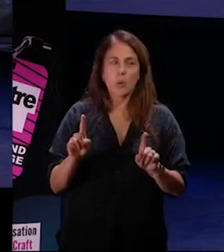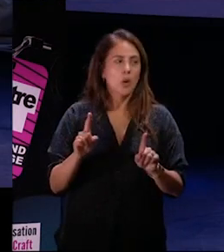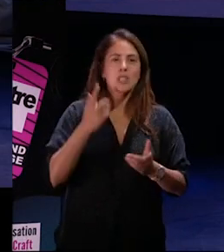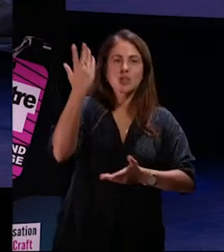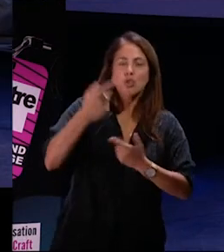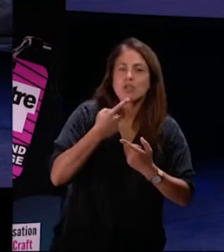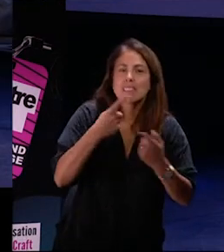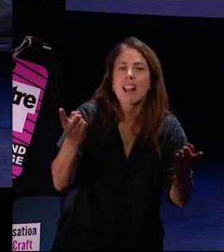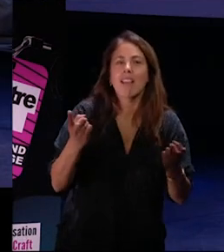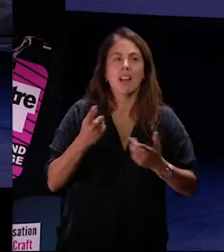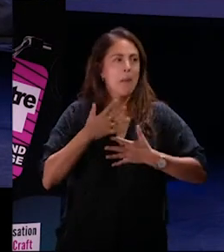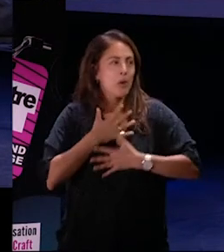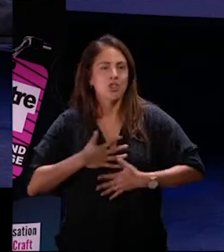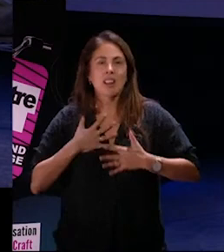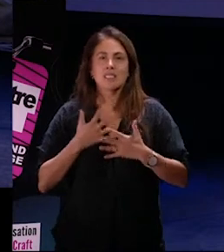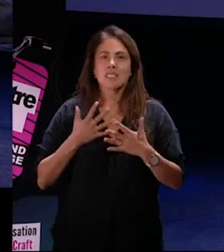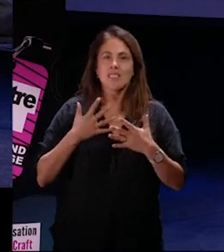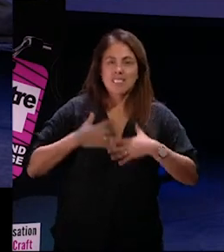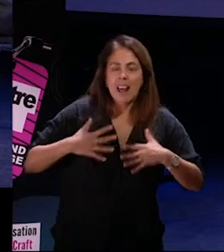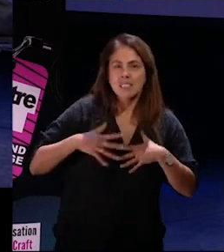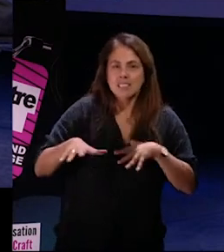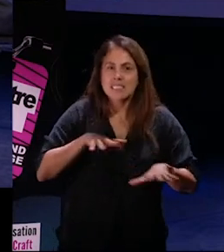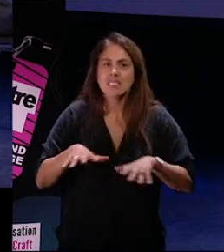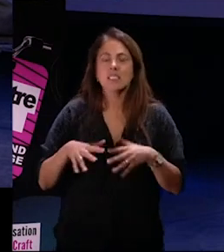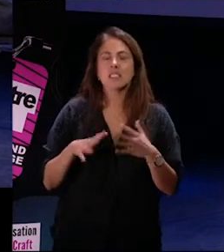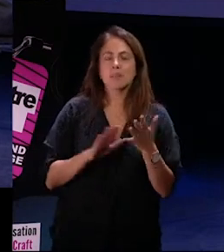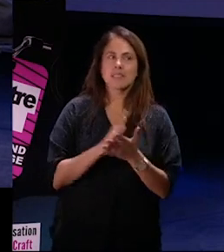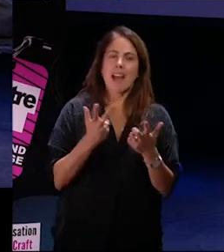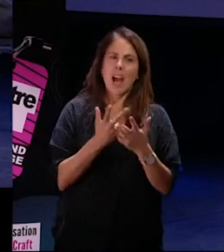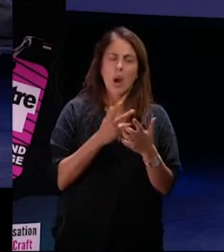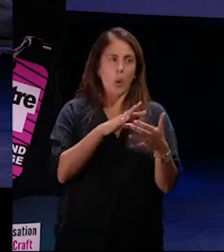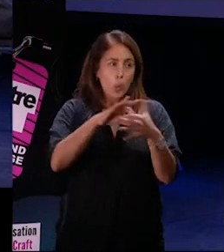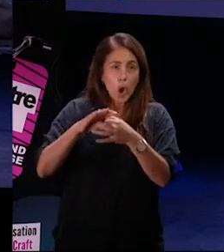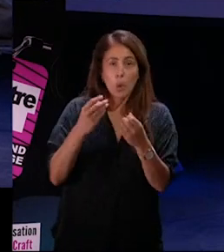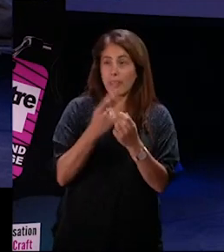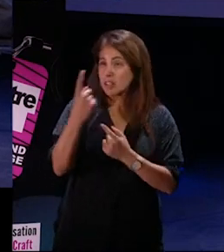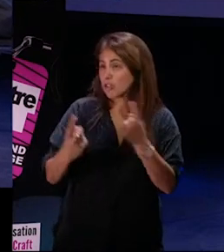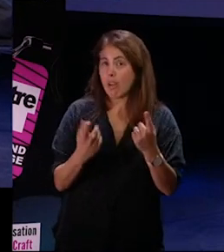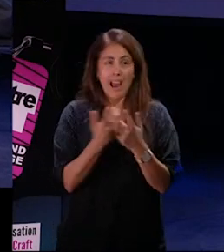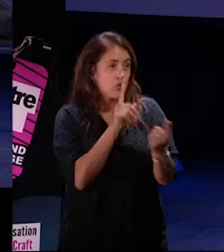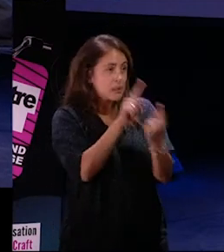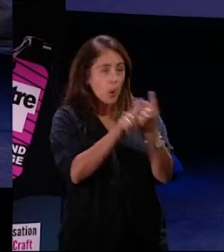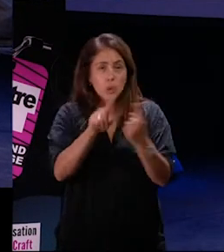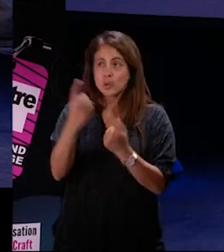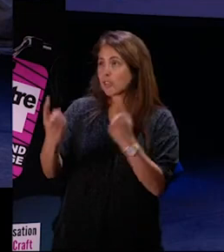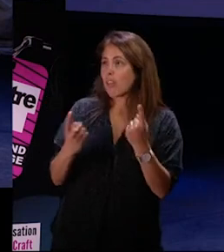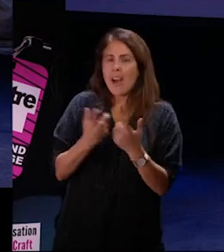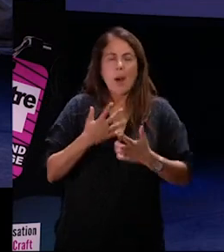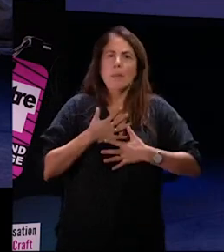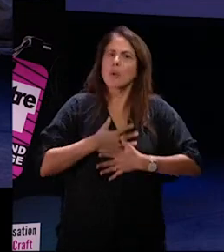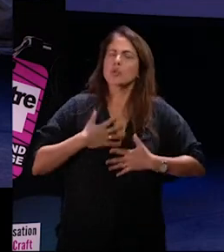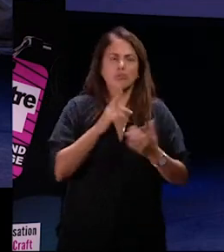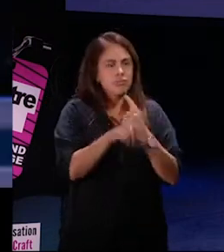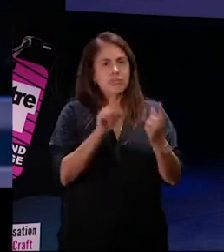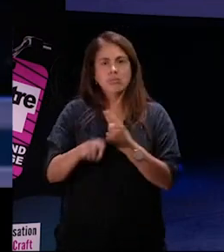about emotions, it's about physicality, it's about how people work with one another and react to one another. It's the emotion of that moment. I was